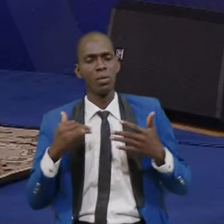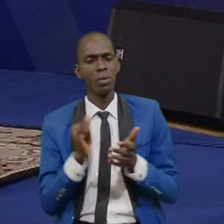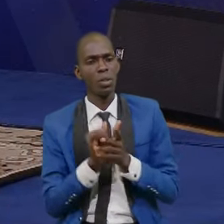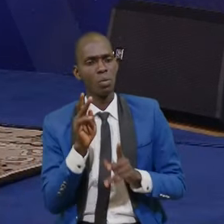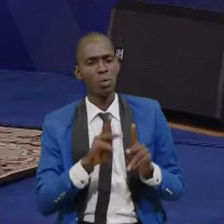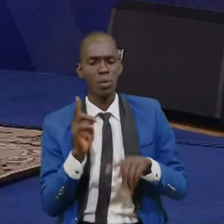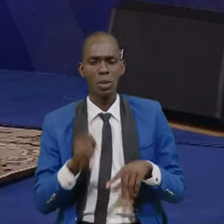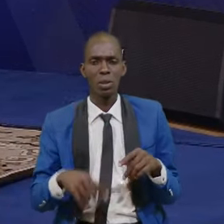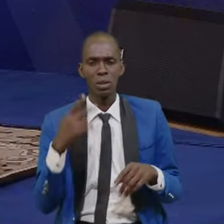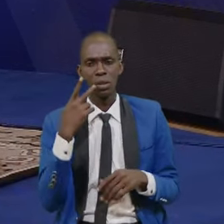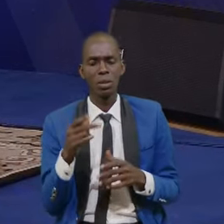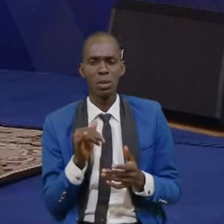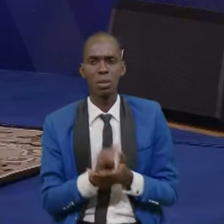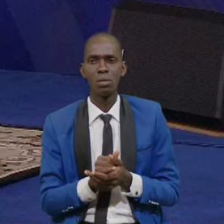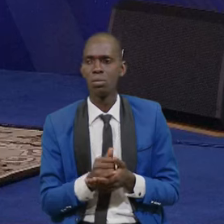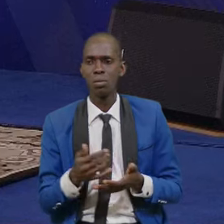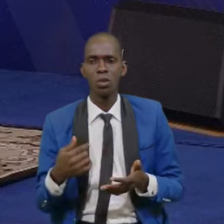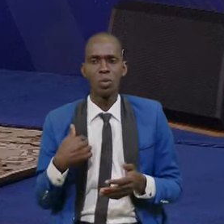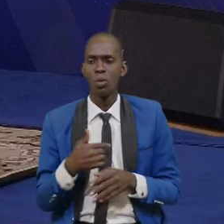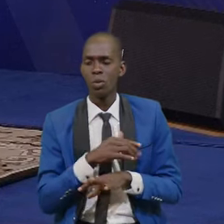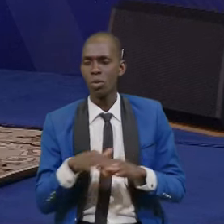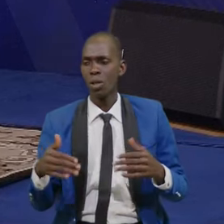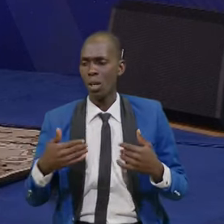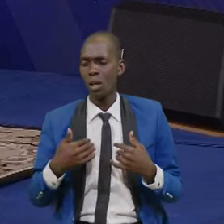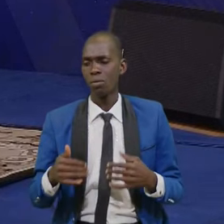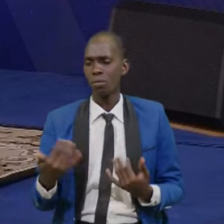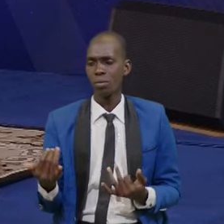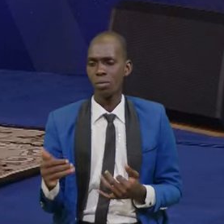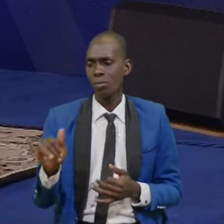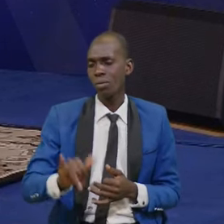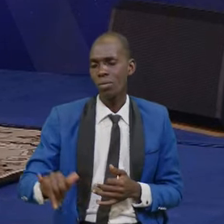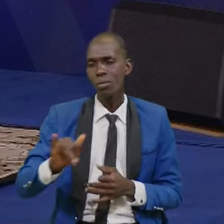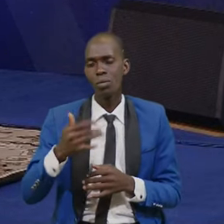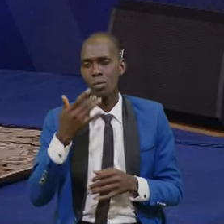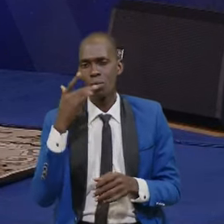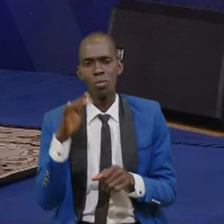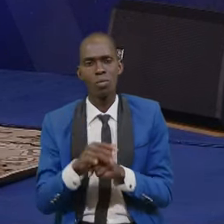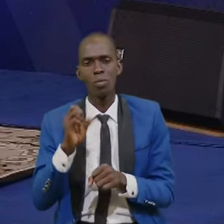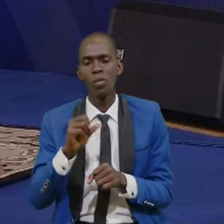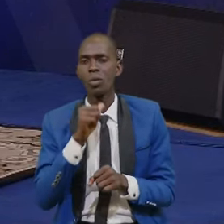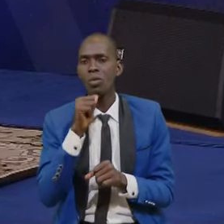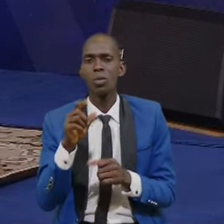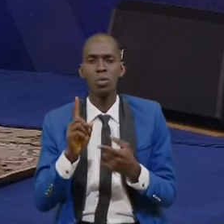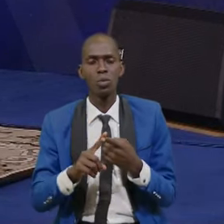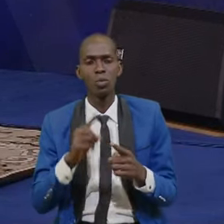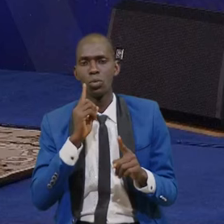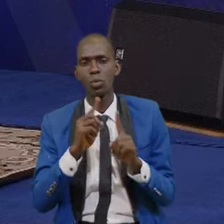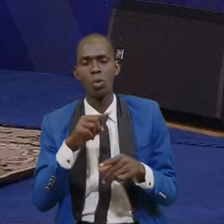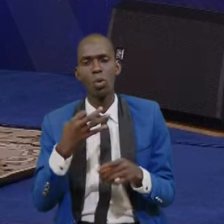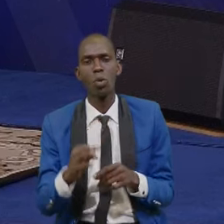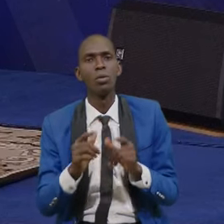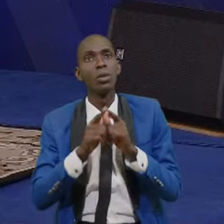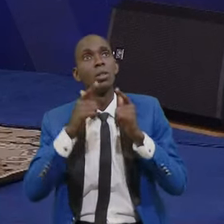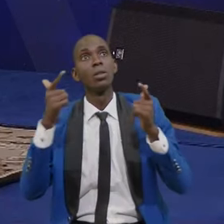ordinary promises, not to talk of extraordinary promises. Many people are not